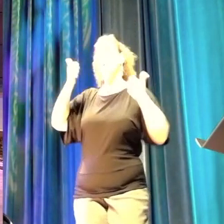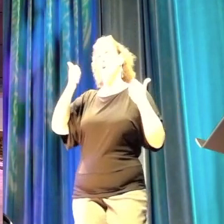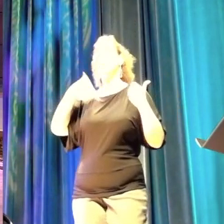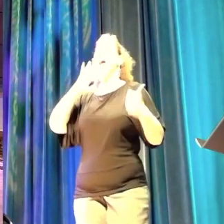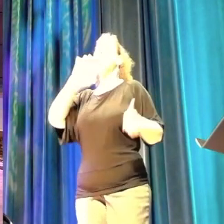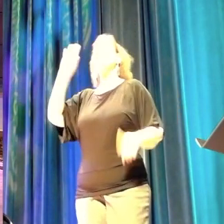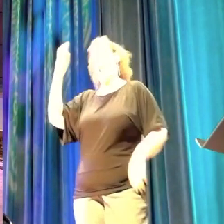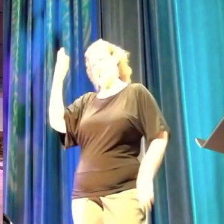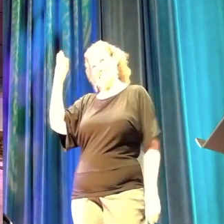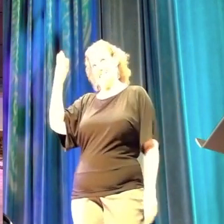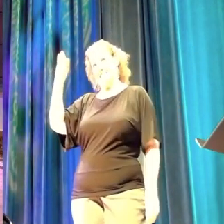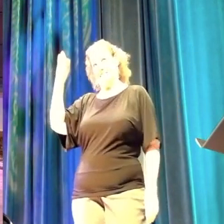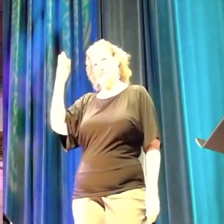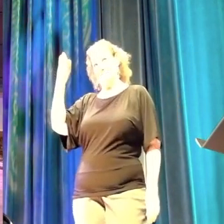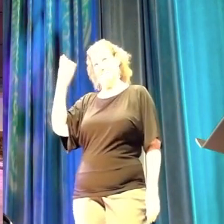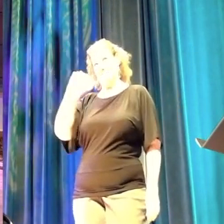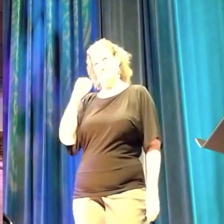90.